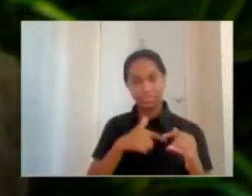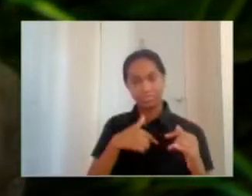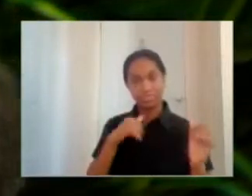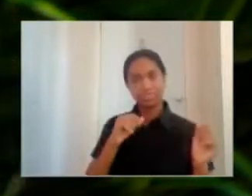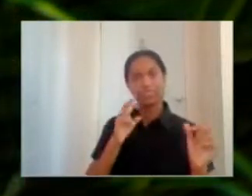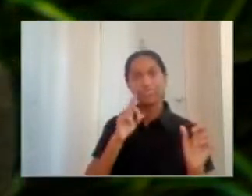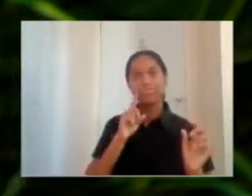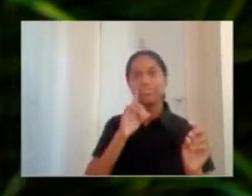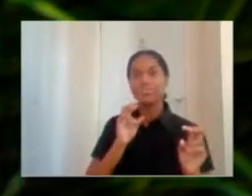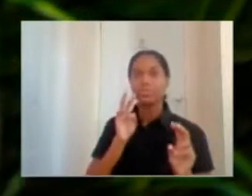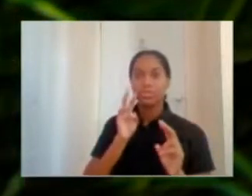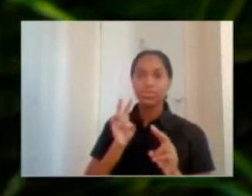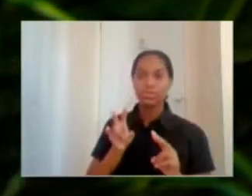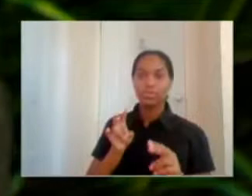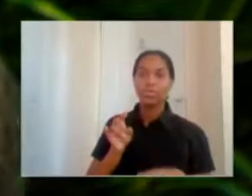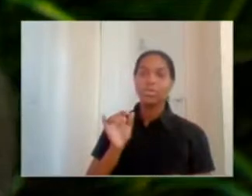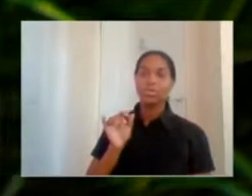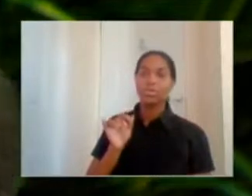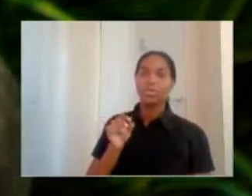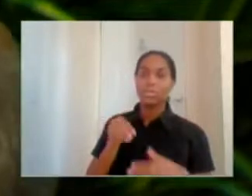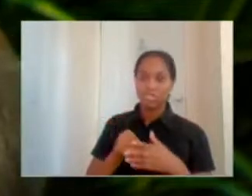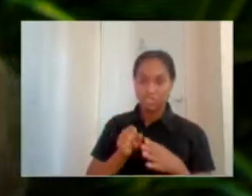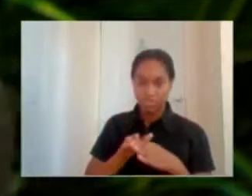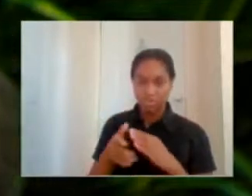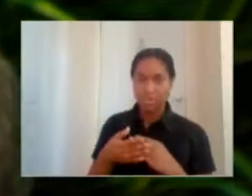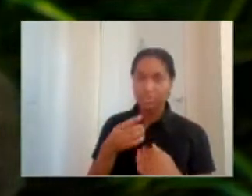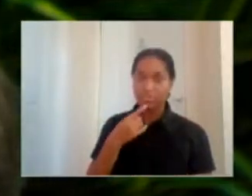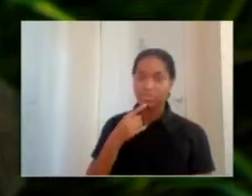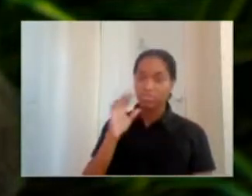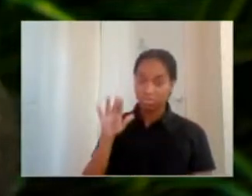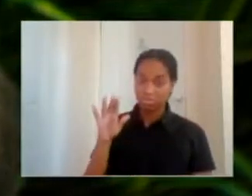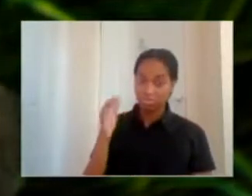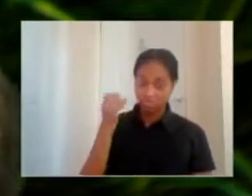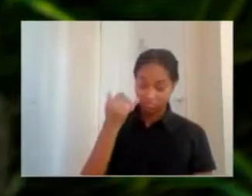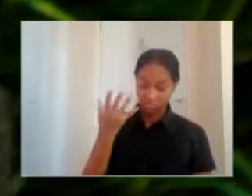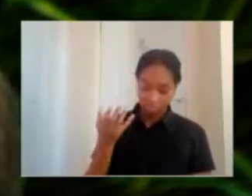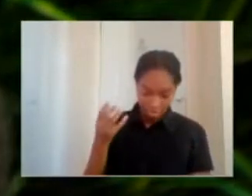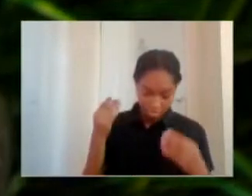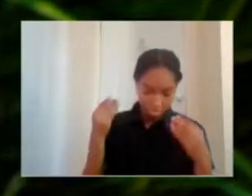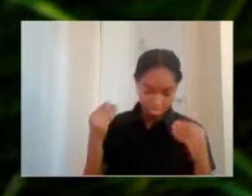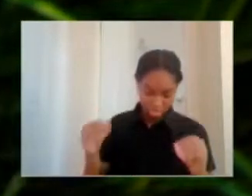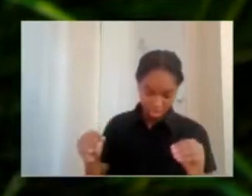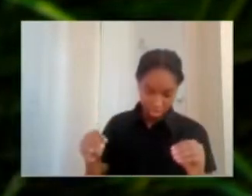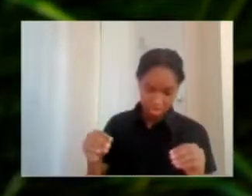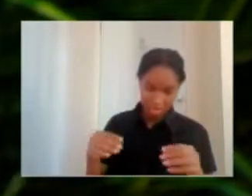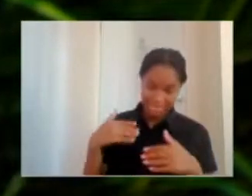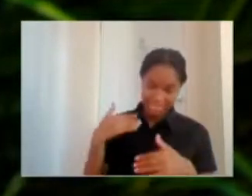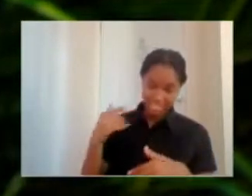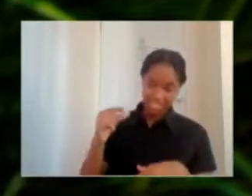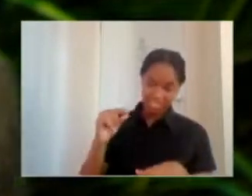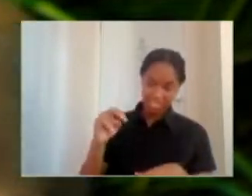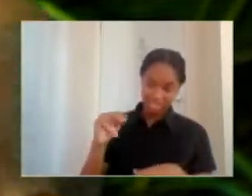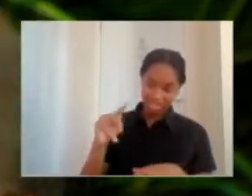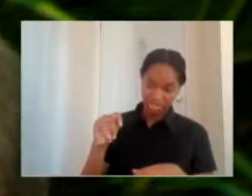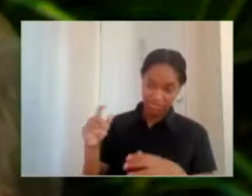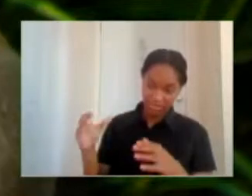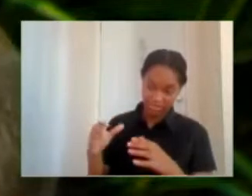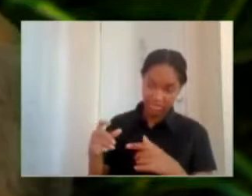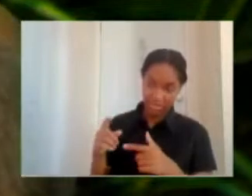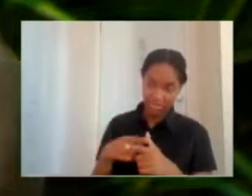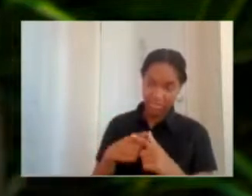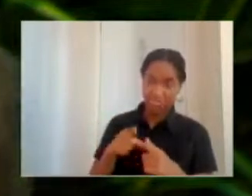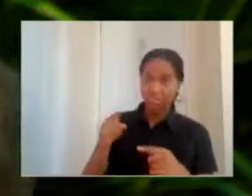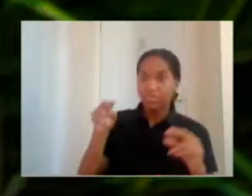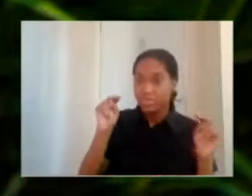like this in Jamaica and say, look, if you want to sell next-gen TV sets down there, you need